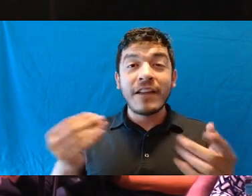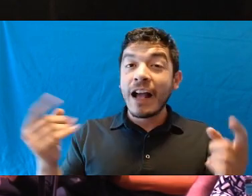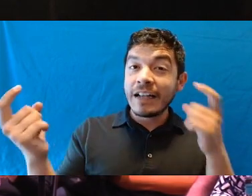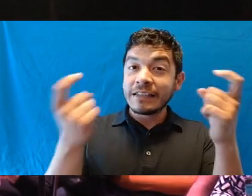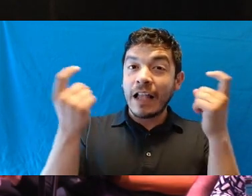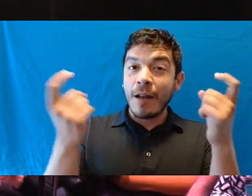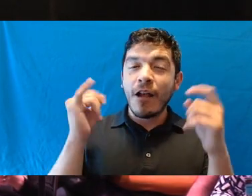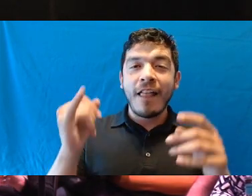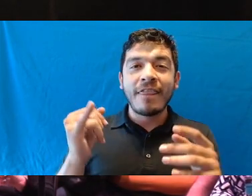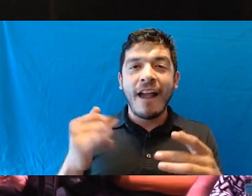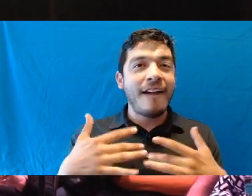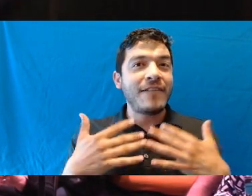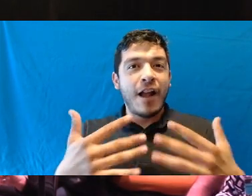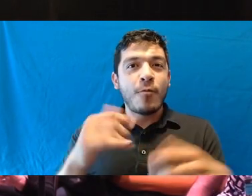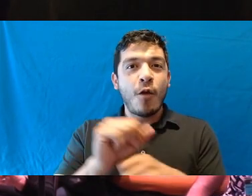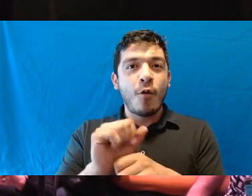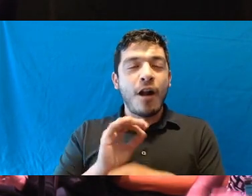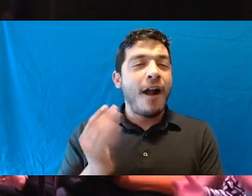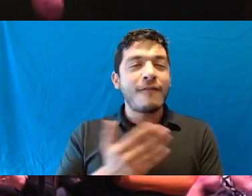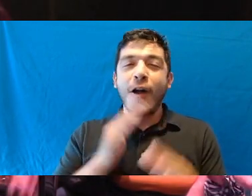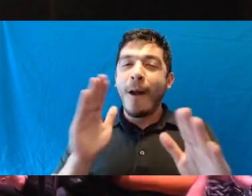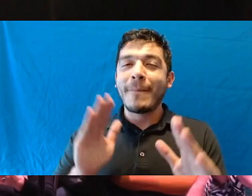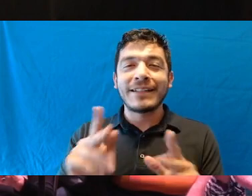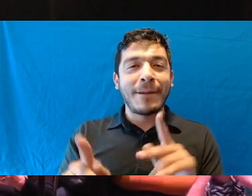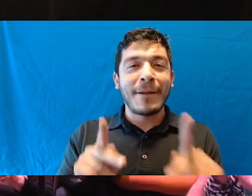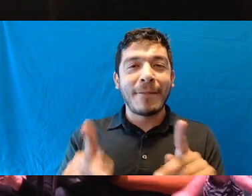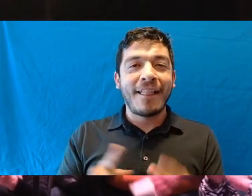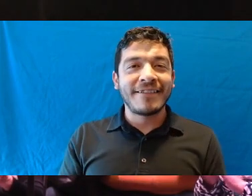our amazing people. Yay!